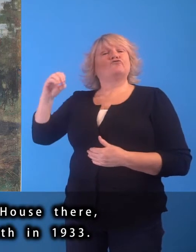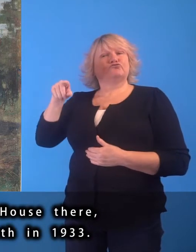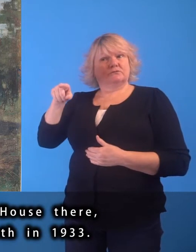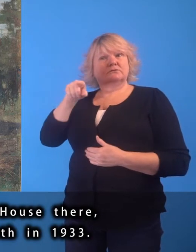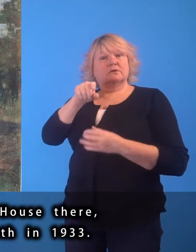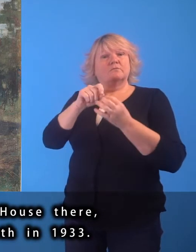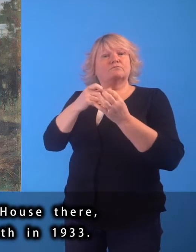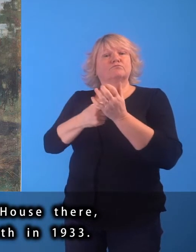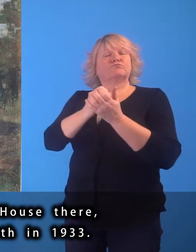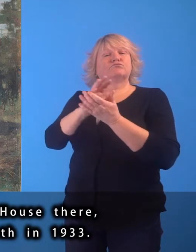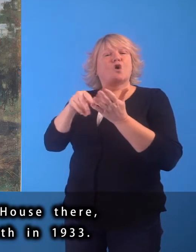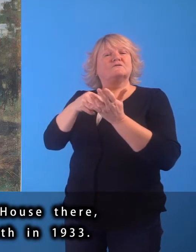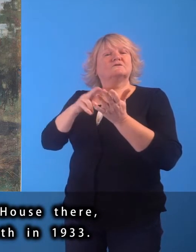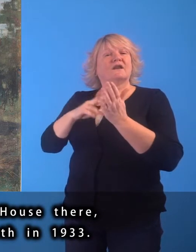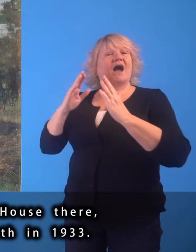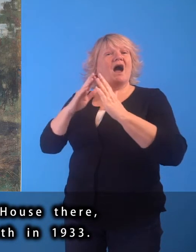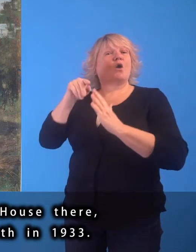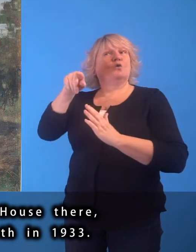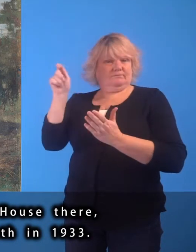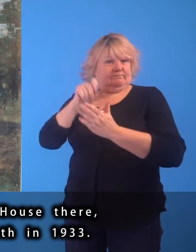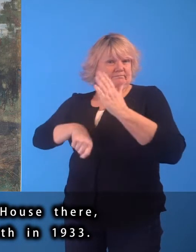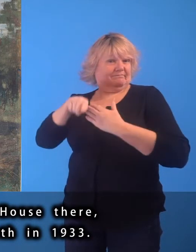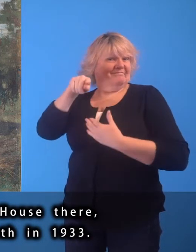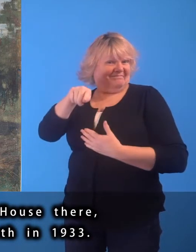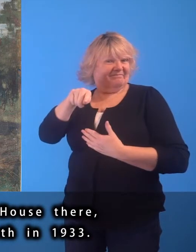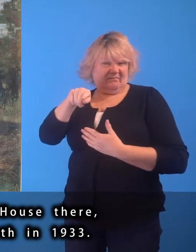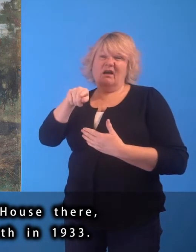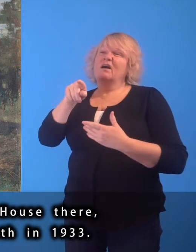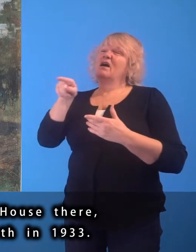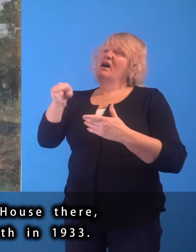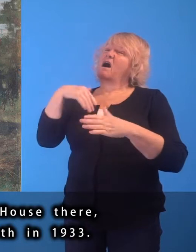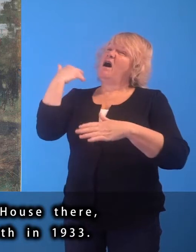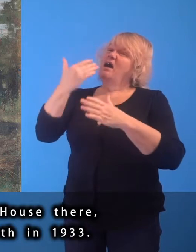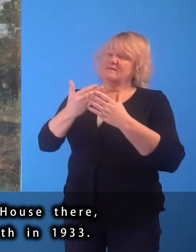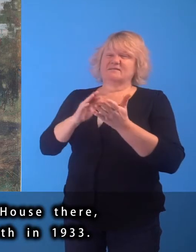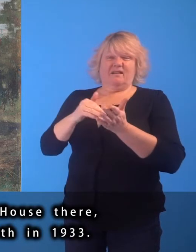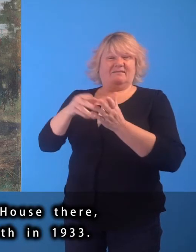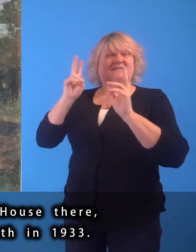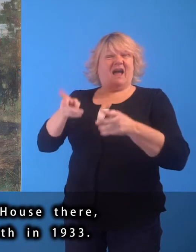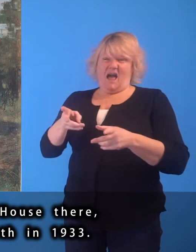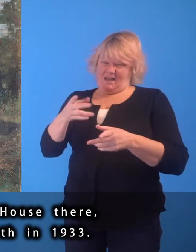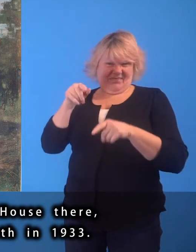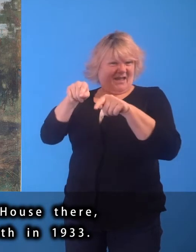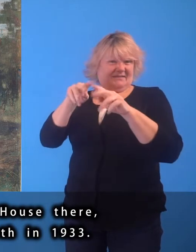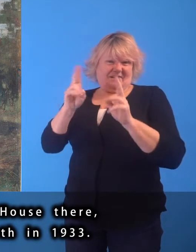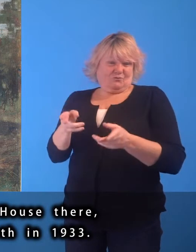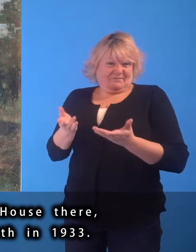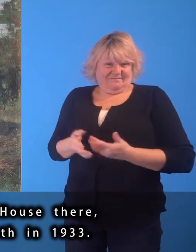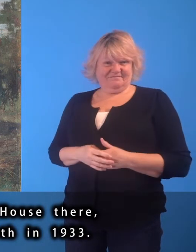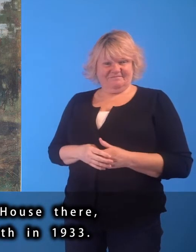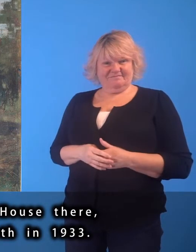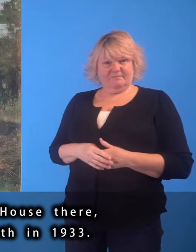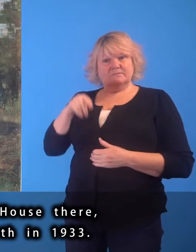In 1900, he purchased Broughton House there, where he remained until his death in 1933.